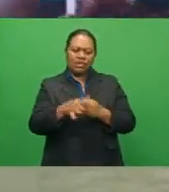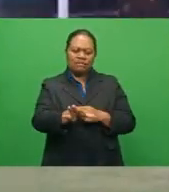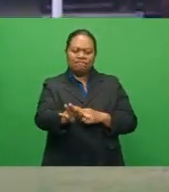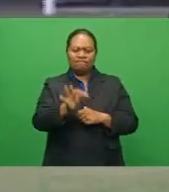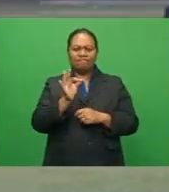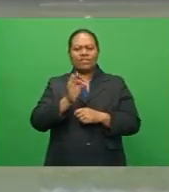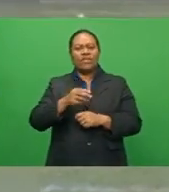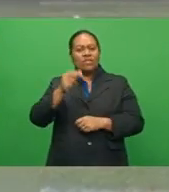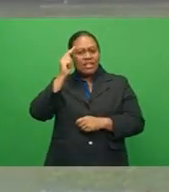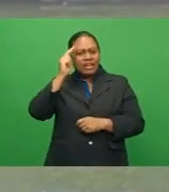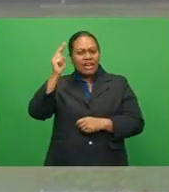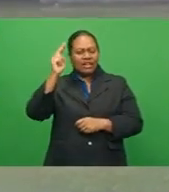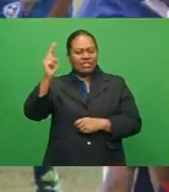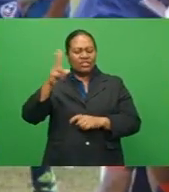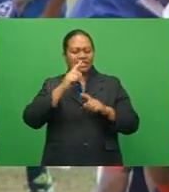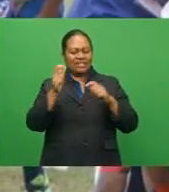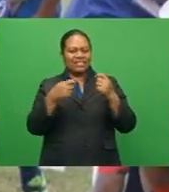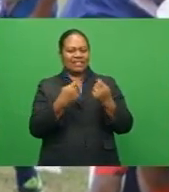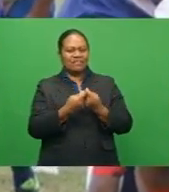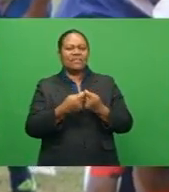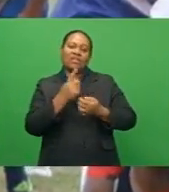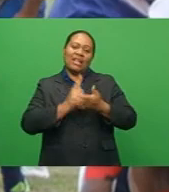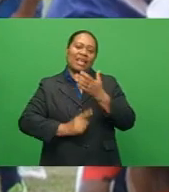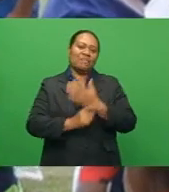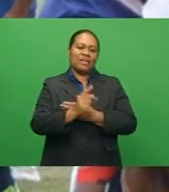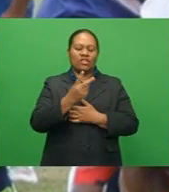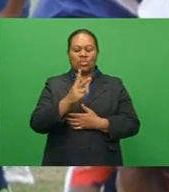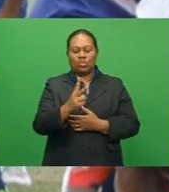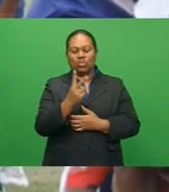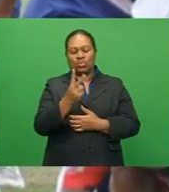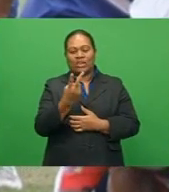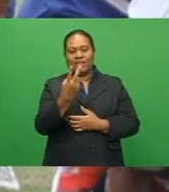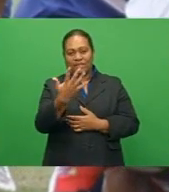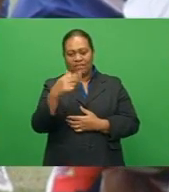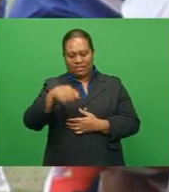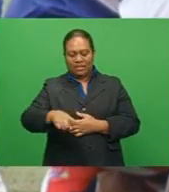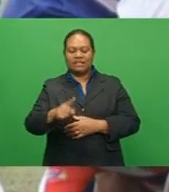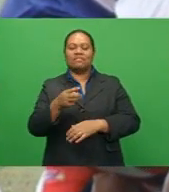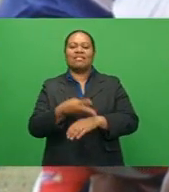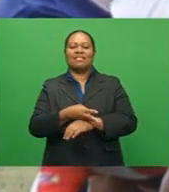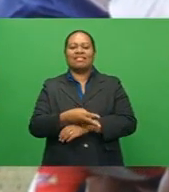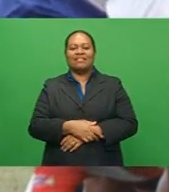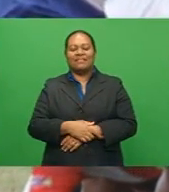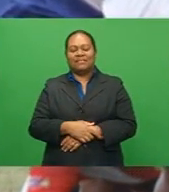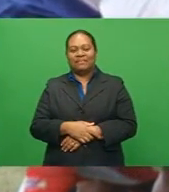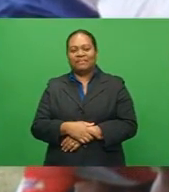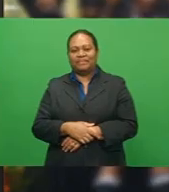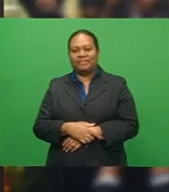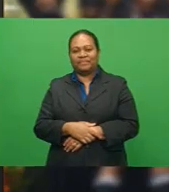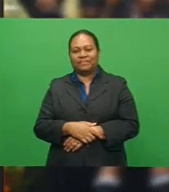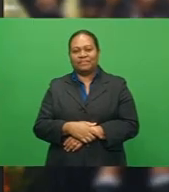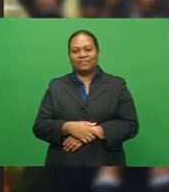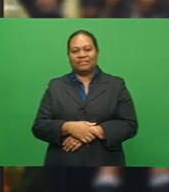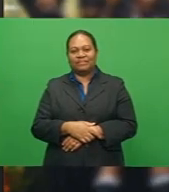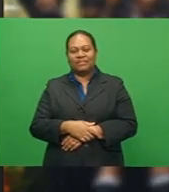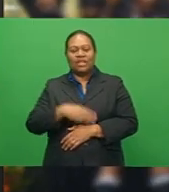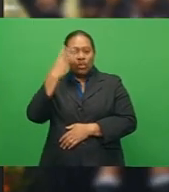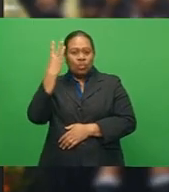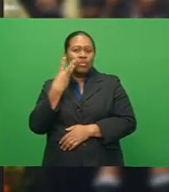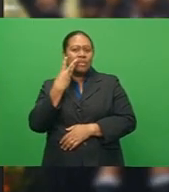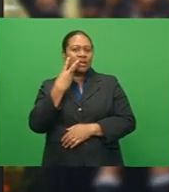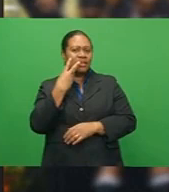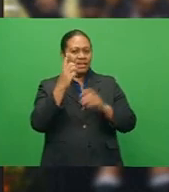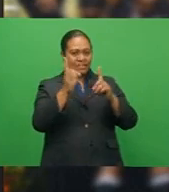Tens competition scheduled for the 21st of this month. Tali Materkula, FBC Sports. Women's